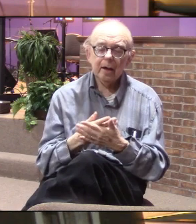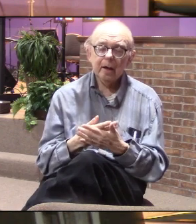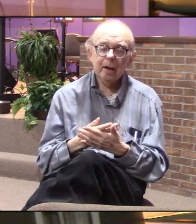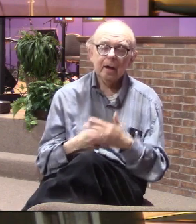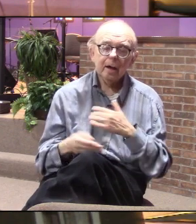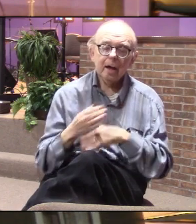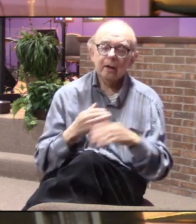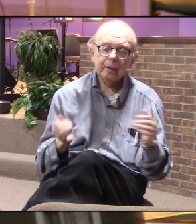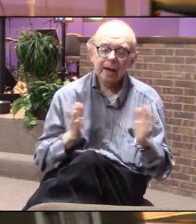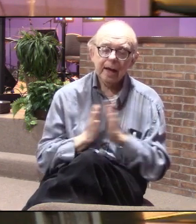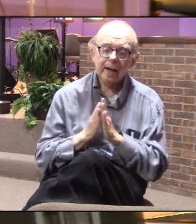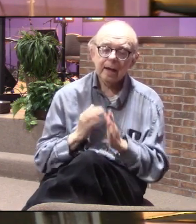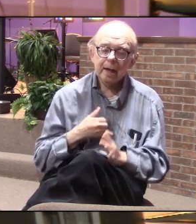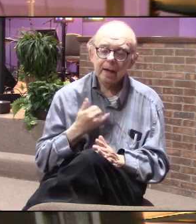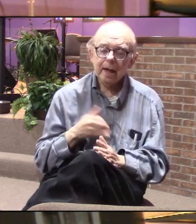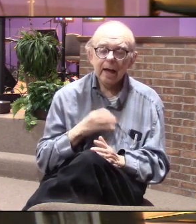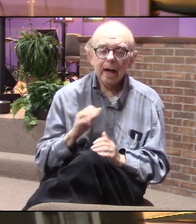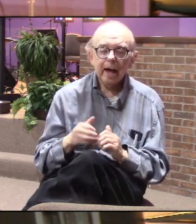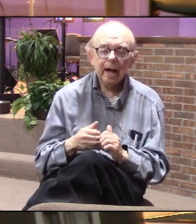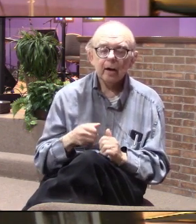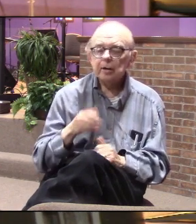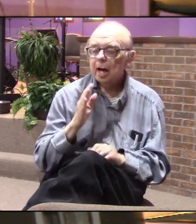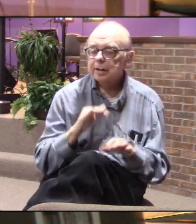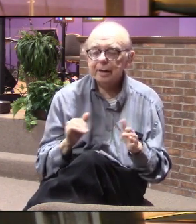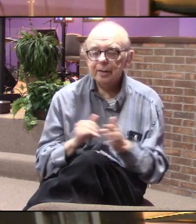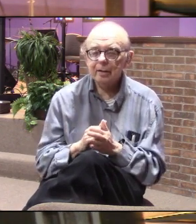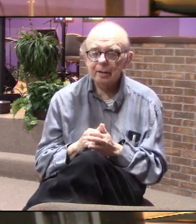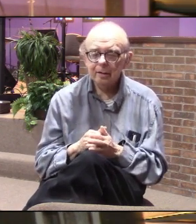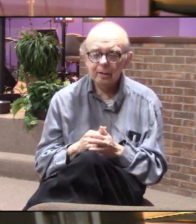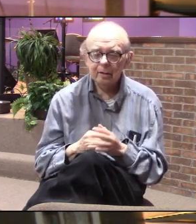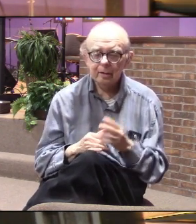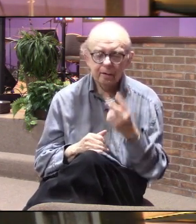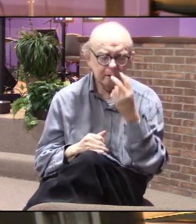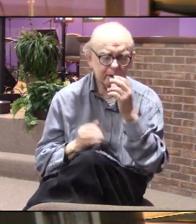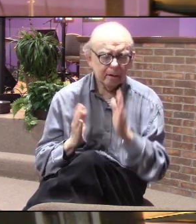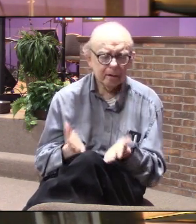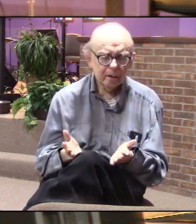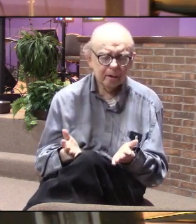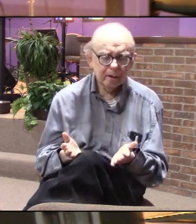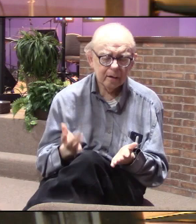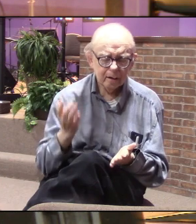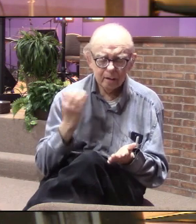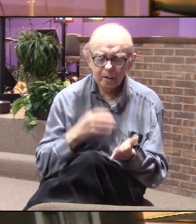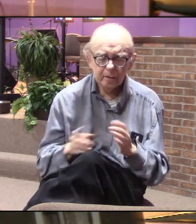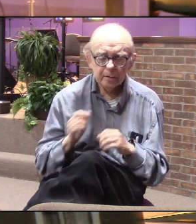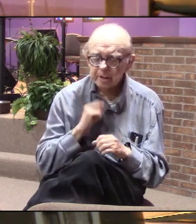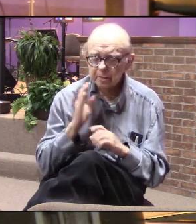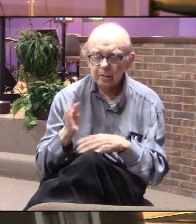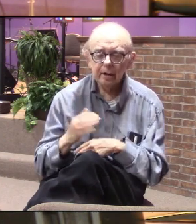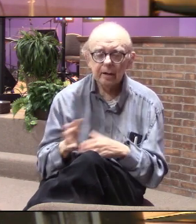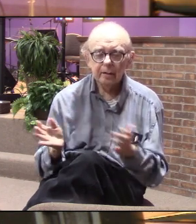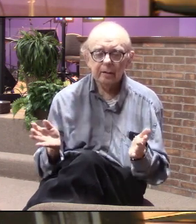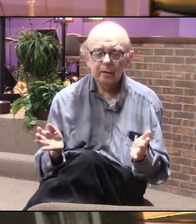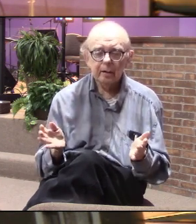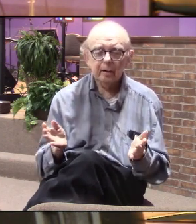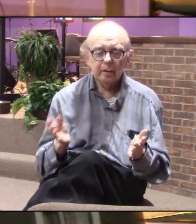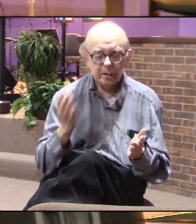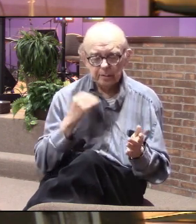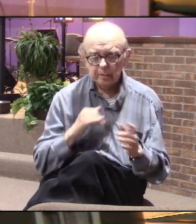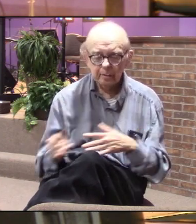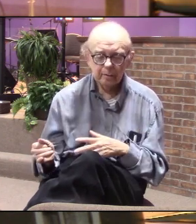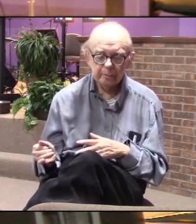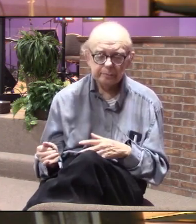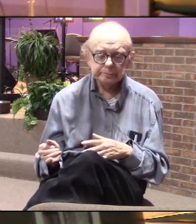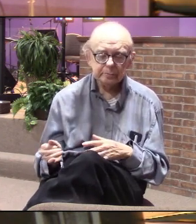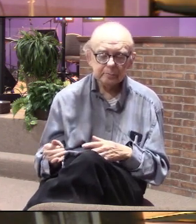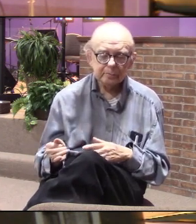going to ask Jonah how God did it. And the skeptic said, well, what if Jonah didn't go to heaven? What if he went to hell? And she said,